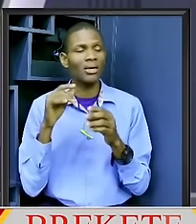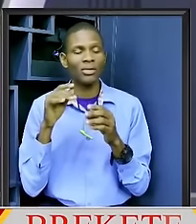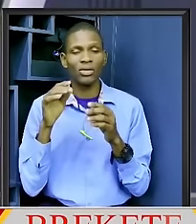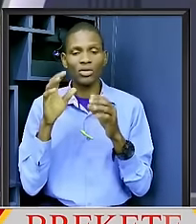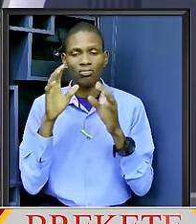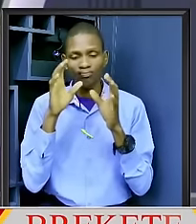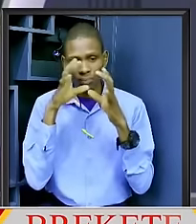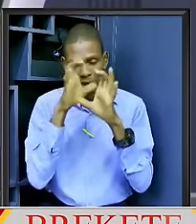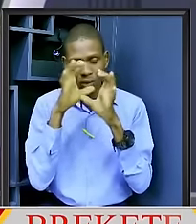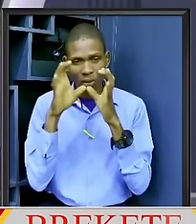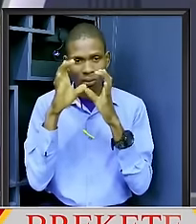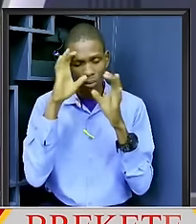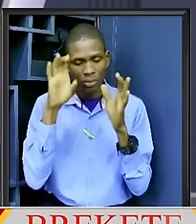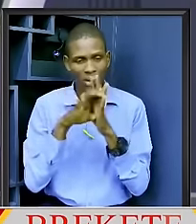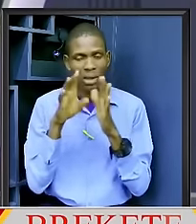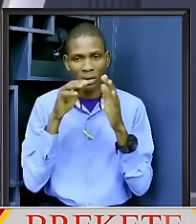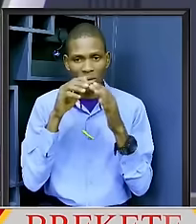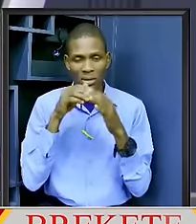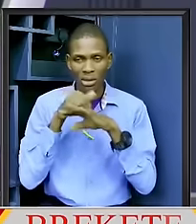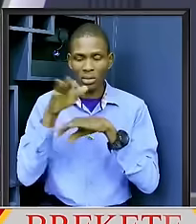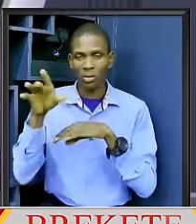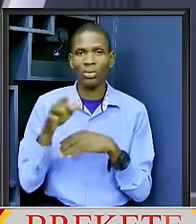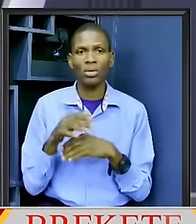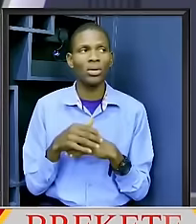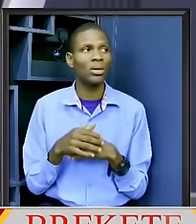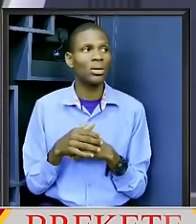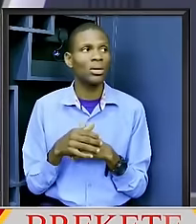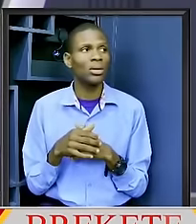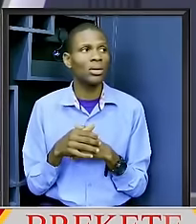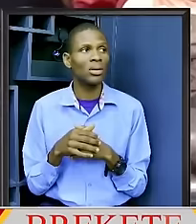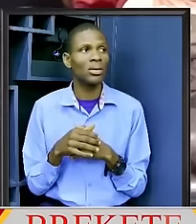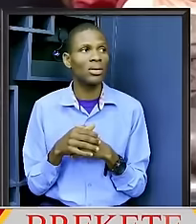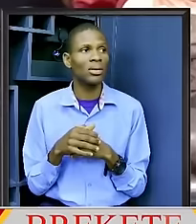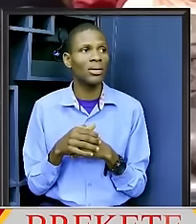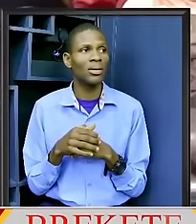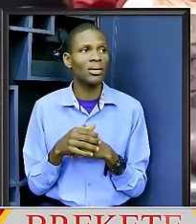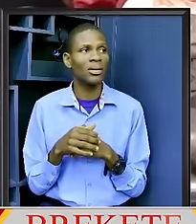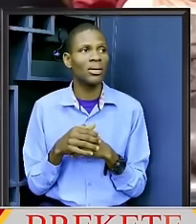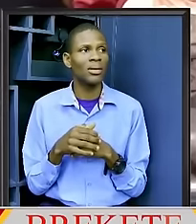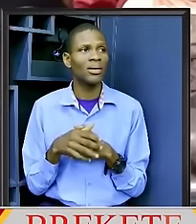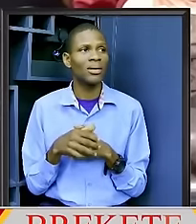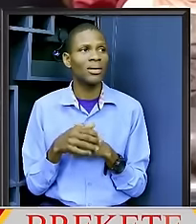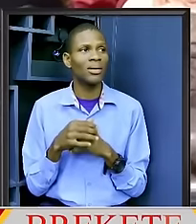surprised. Picture sent to you. I was surprised too. So that's what I. No worry, when I go begin the pay that. Now.